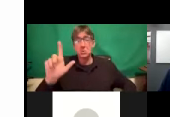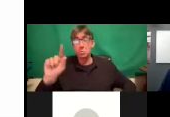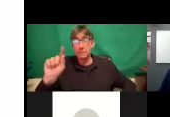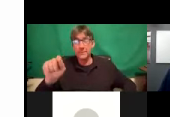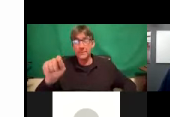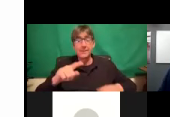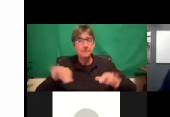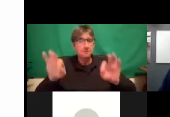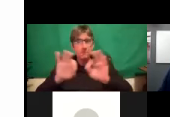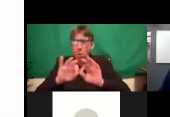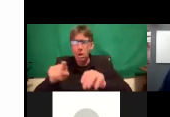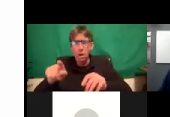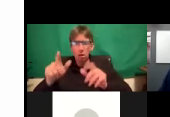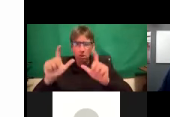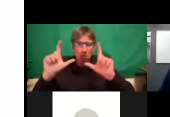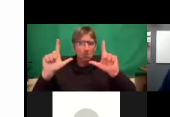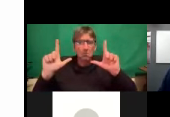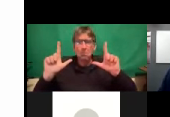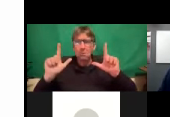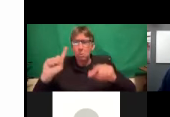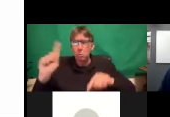let the tech support know using the chat.